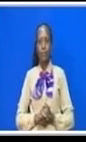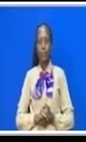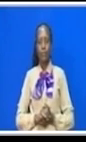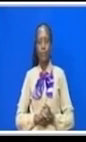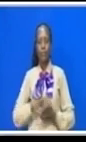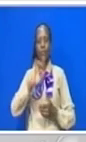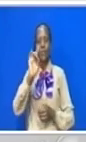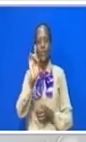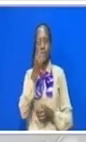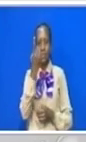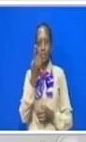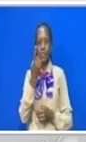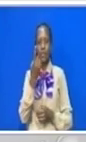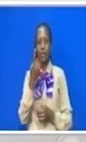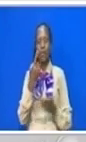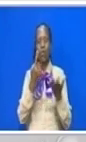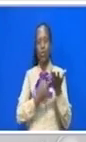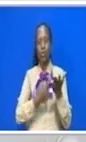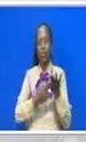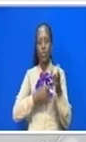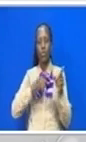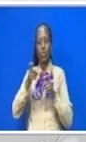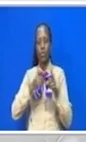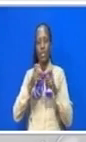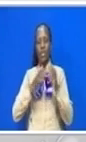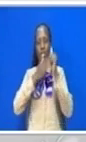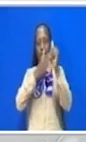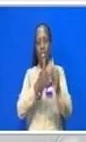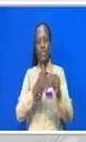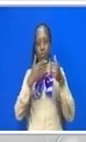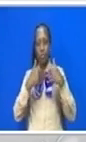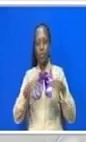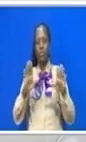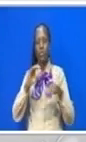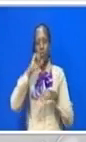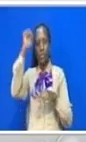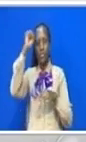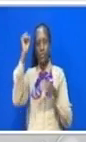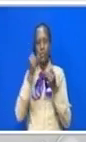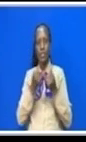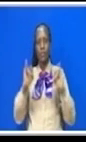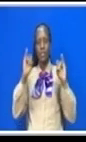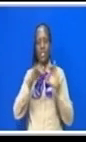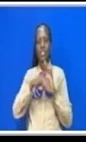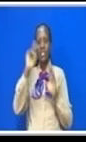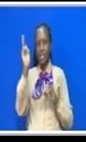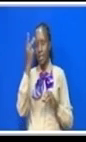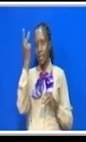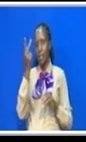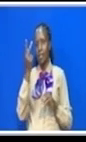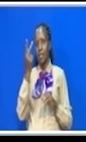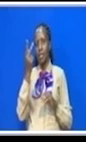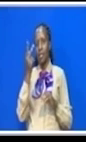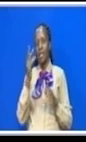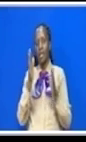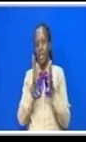The first one, colonial rule led to loss of political independence in Kenya. And